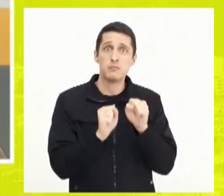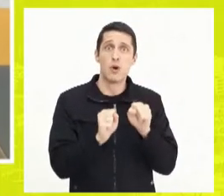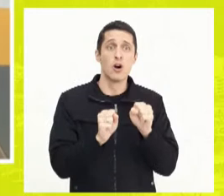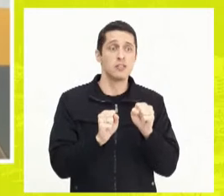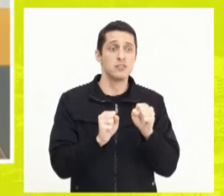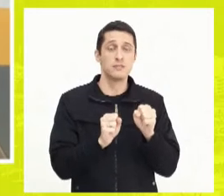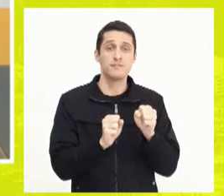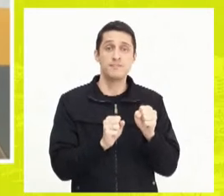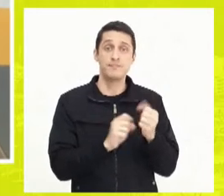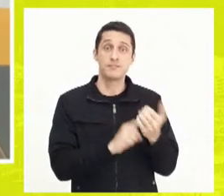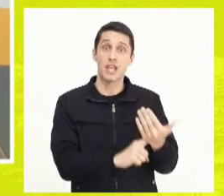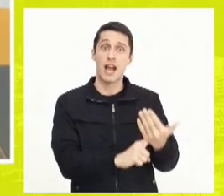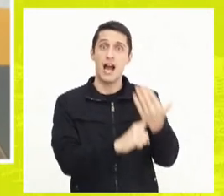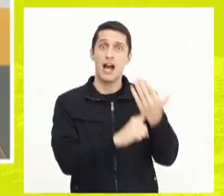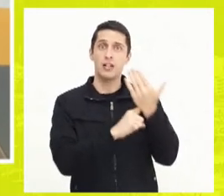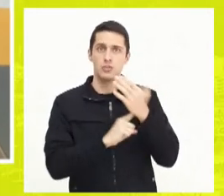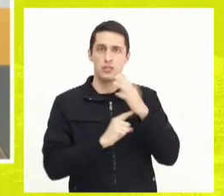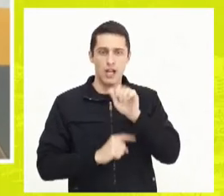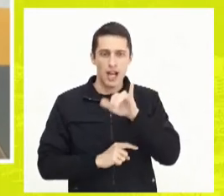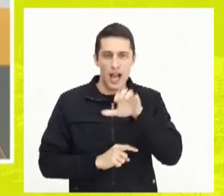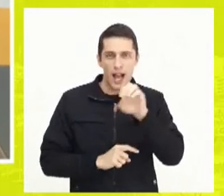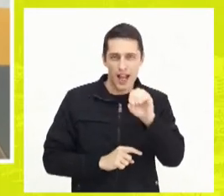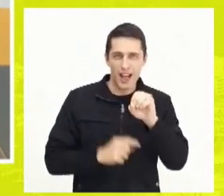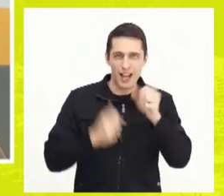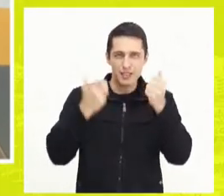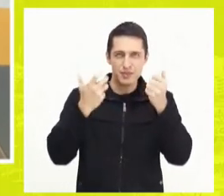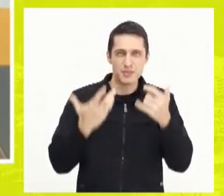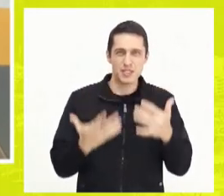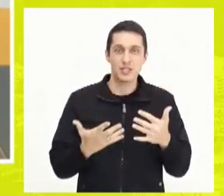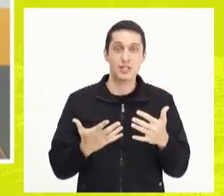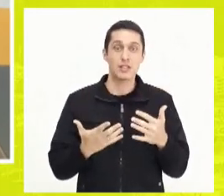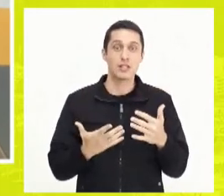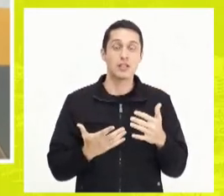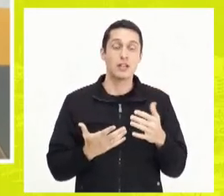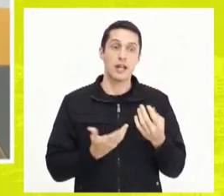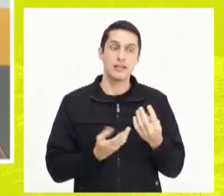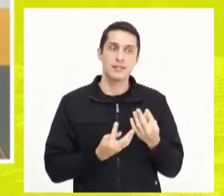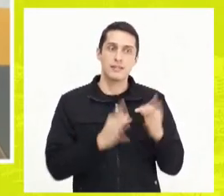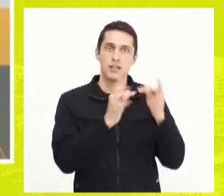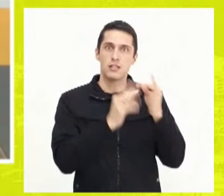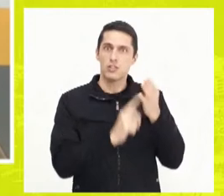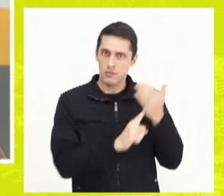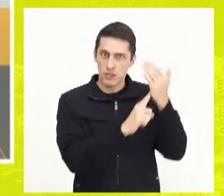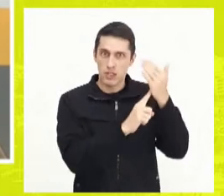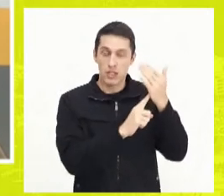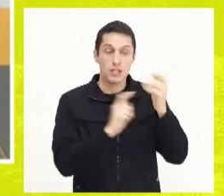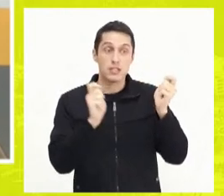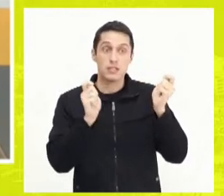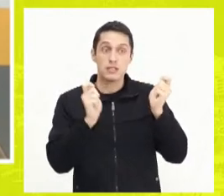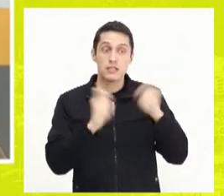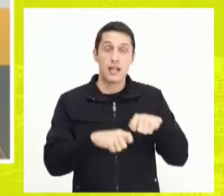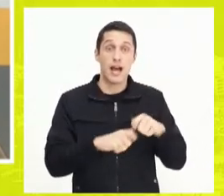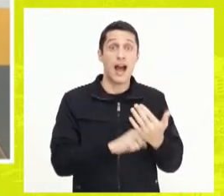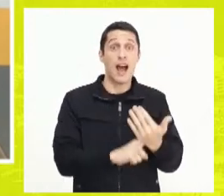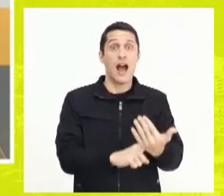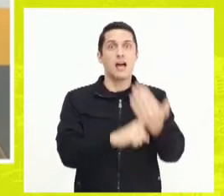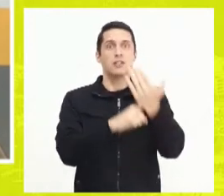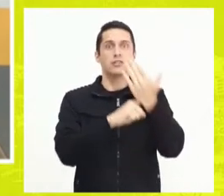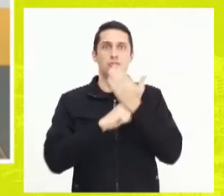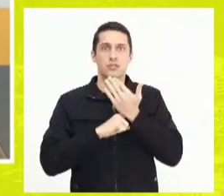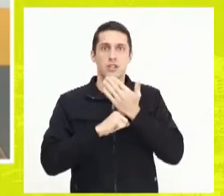seen like says he shows his research and how the application of